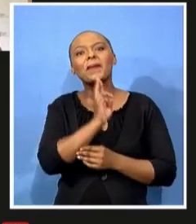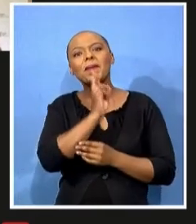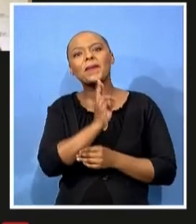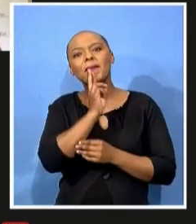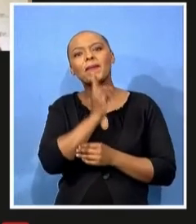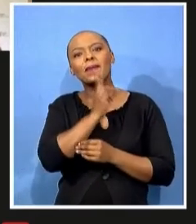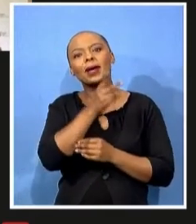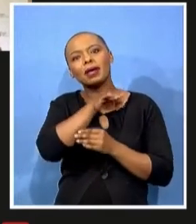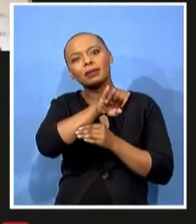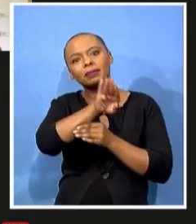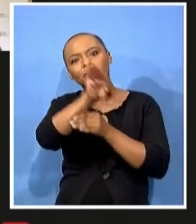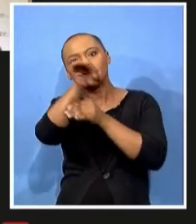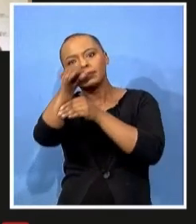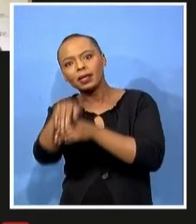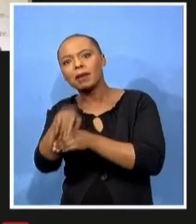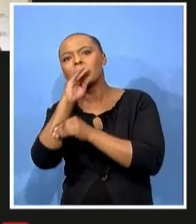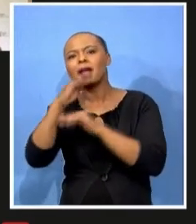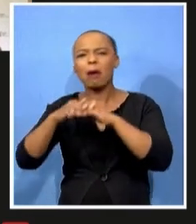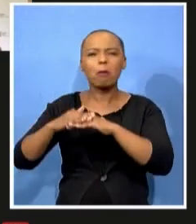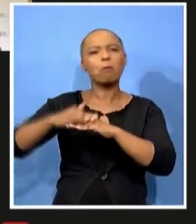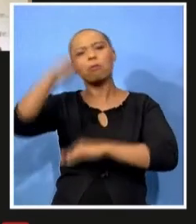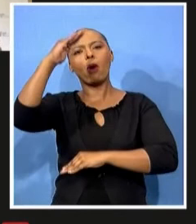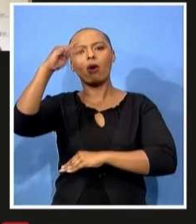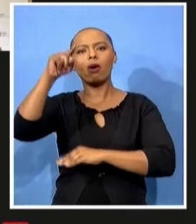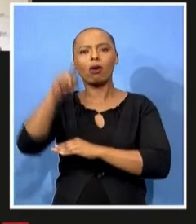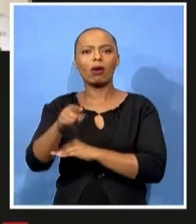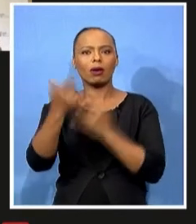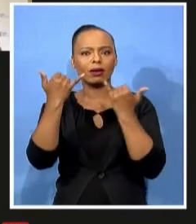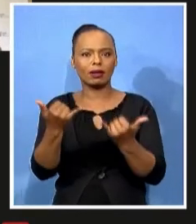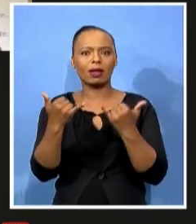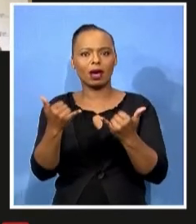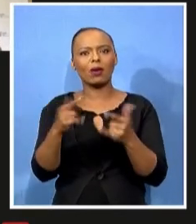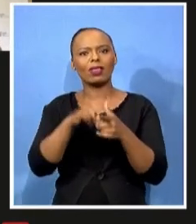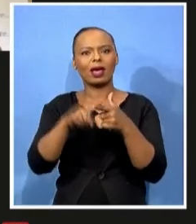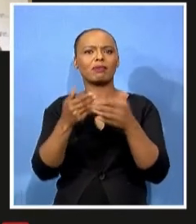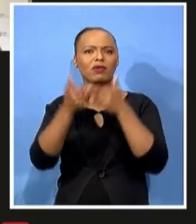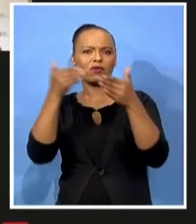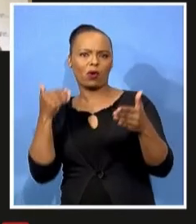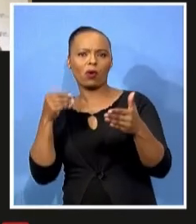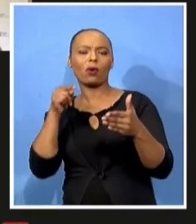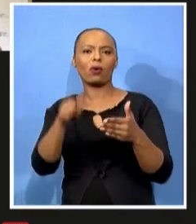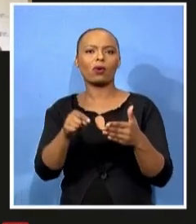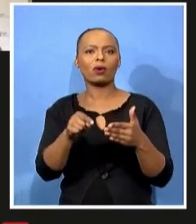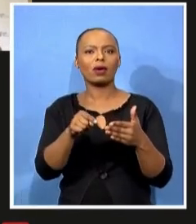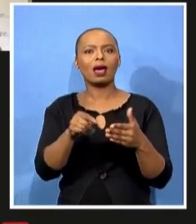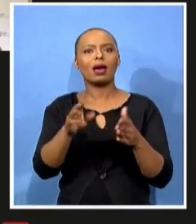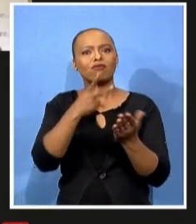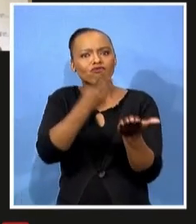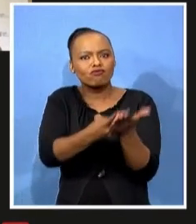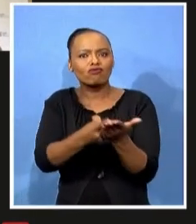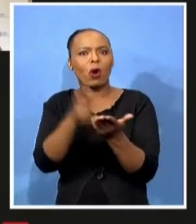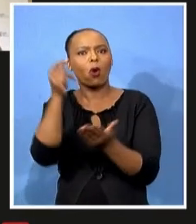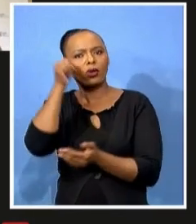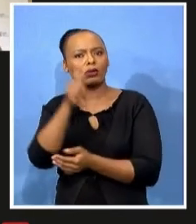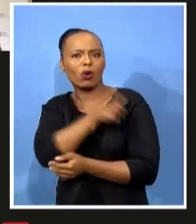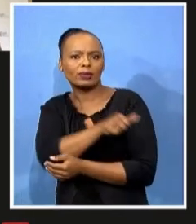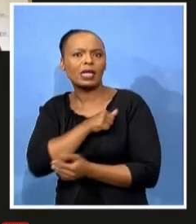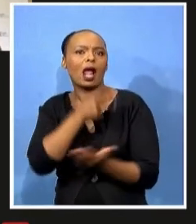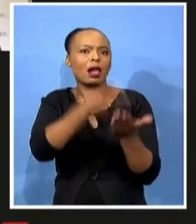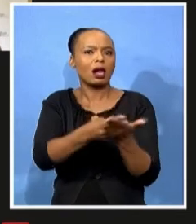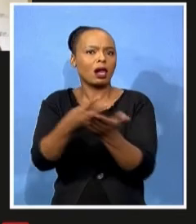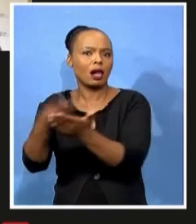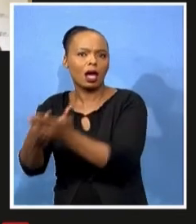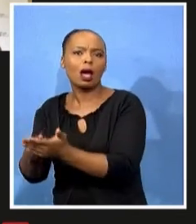before. The admissions are already higher than what we experienced before. The new cases on a 7-day average are also already higher than what we experienced